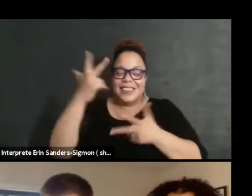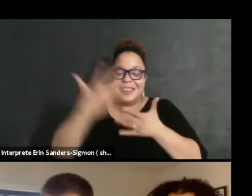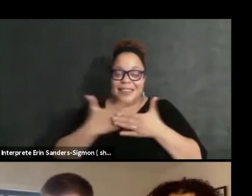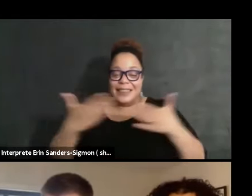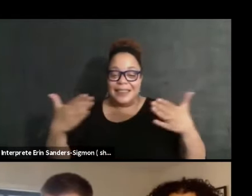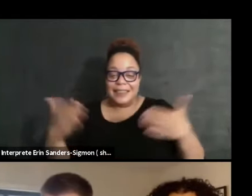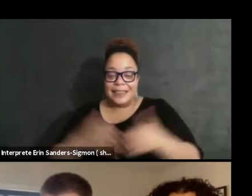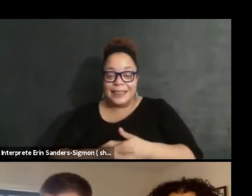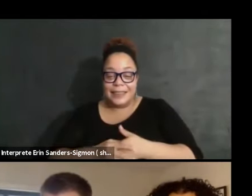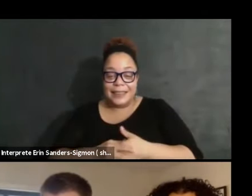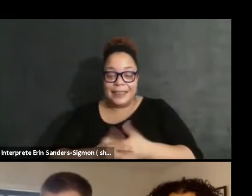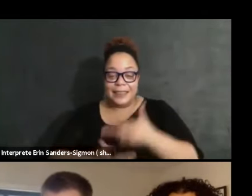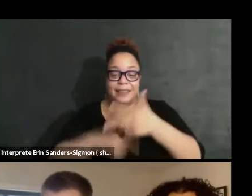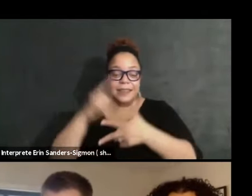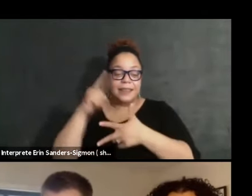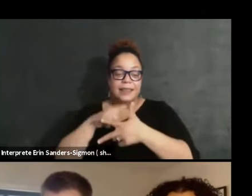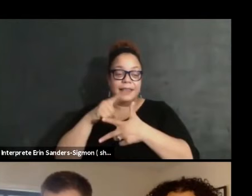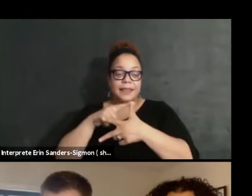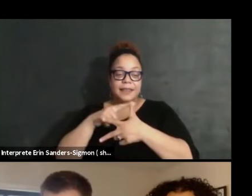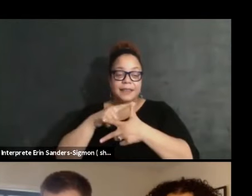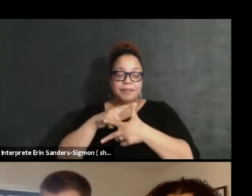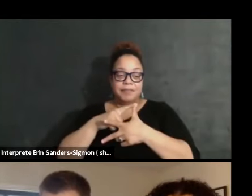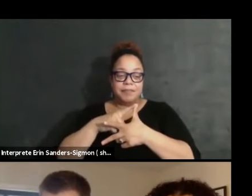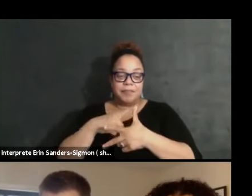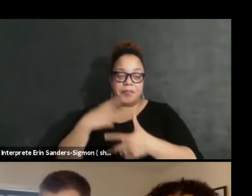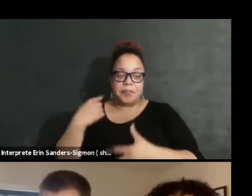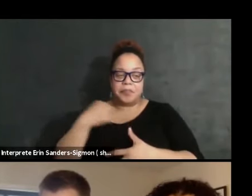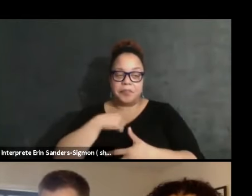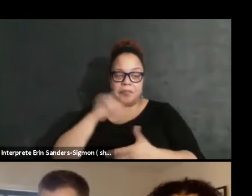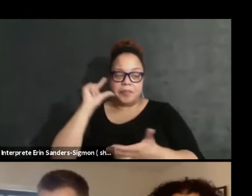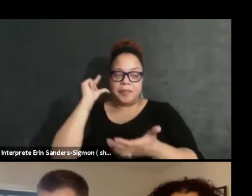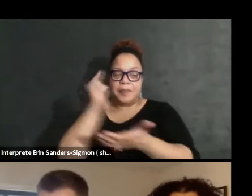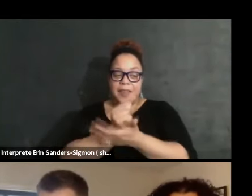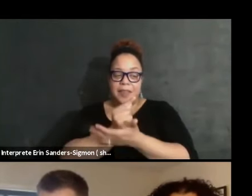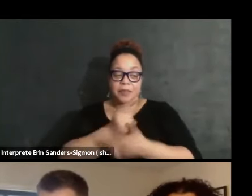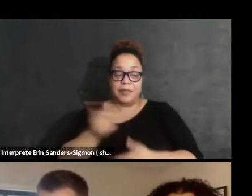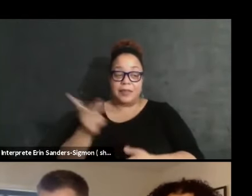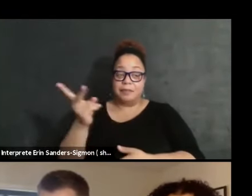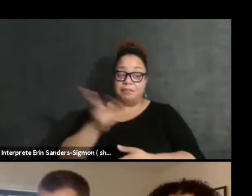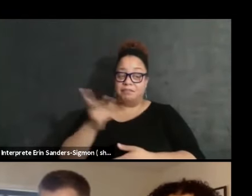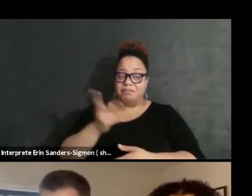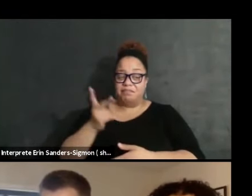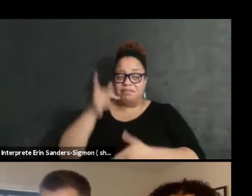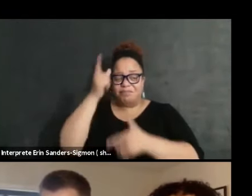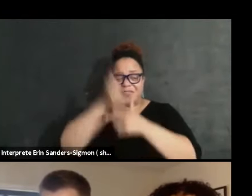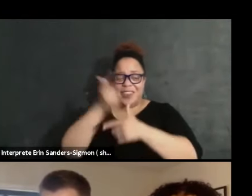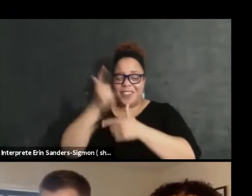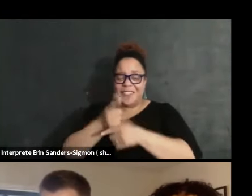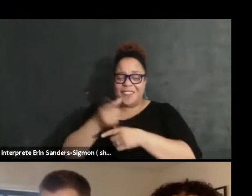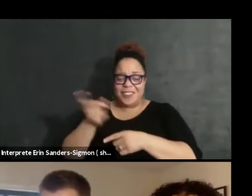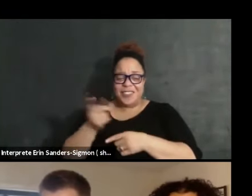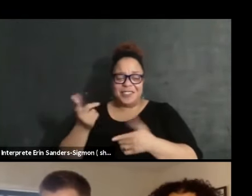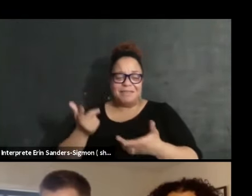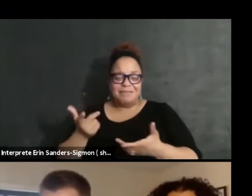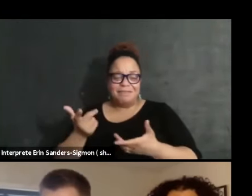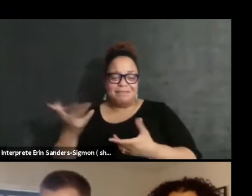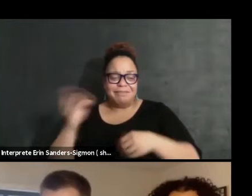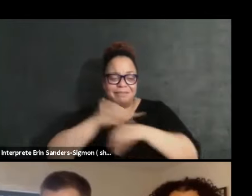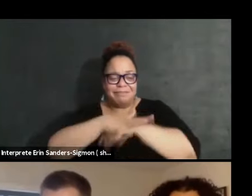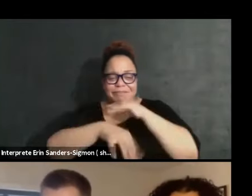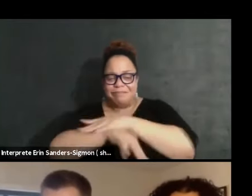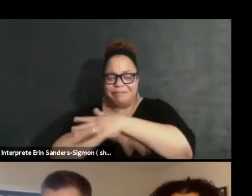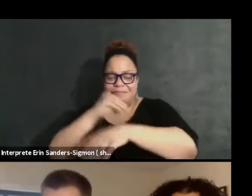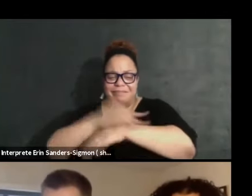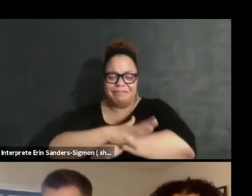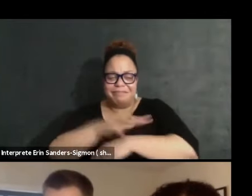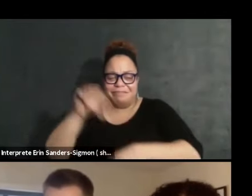One, I guarantee you that these two brothers are in each other's germ pod So don't trip on the lack